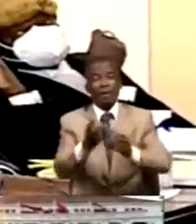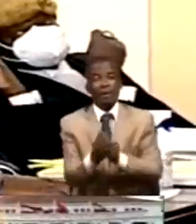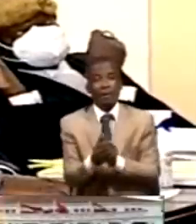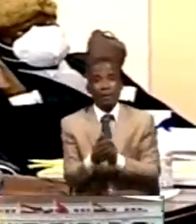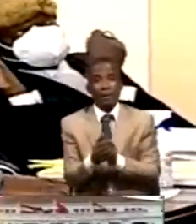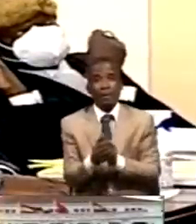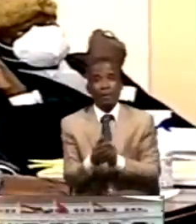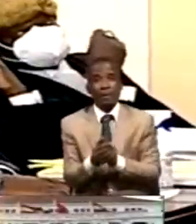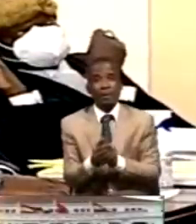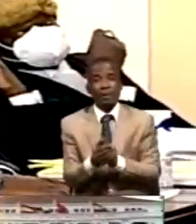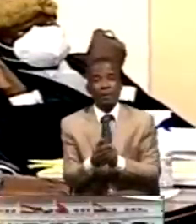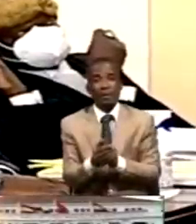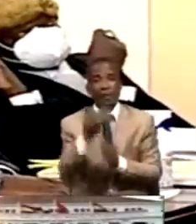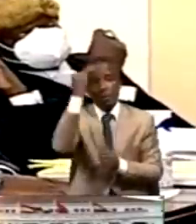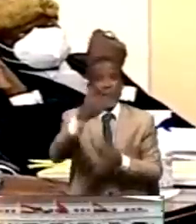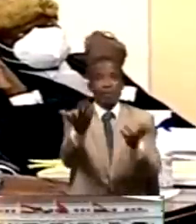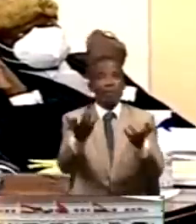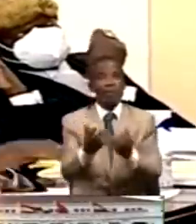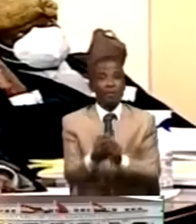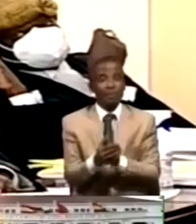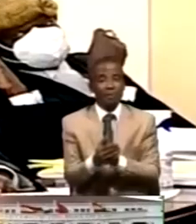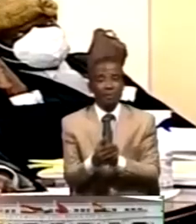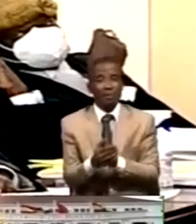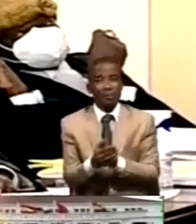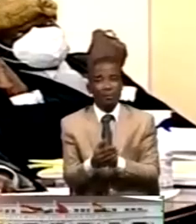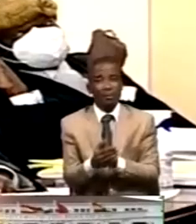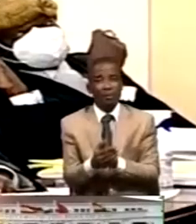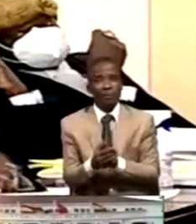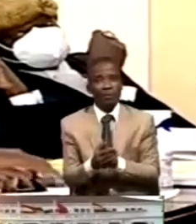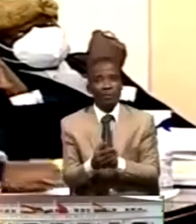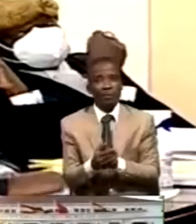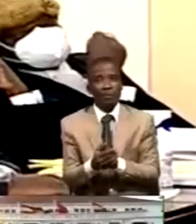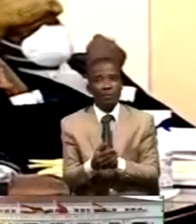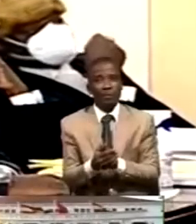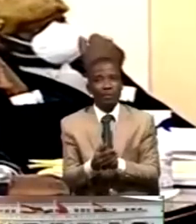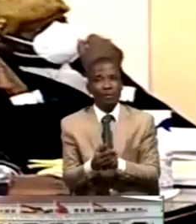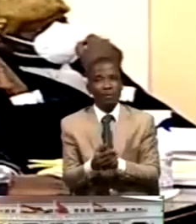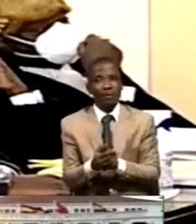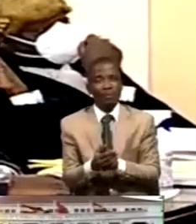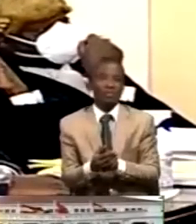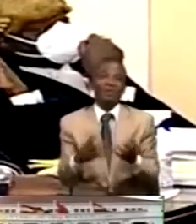me of the parable. Anyway, my lords,